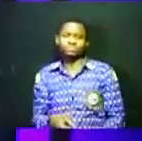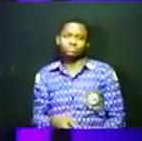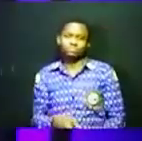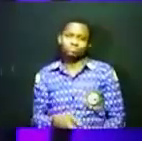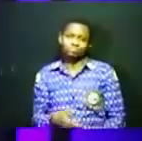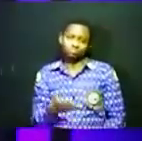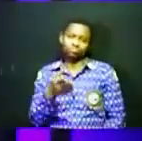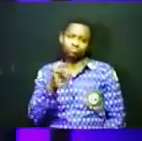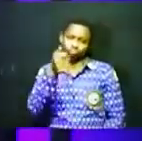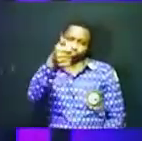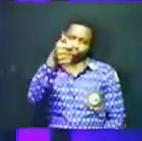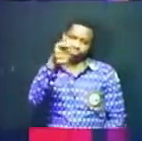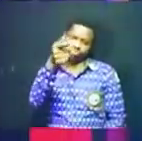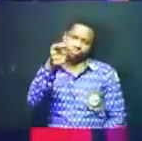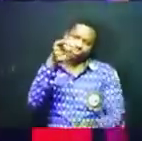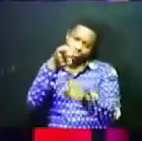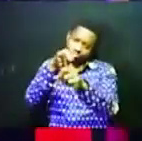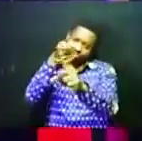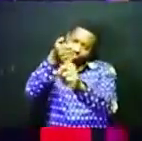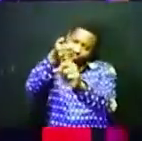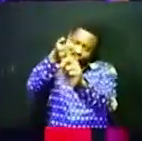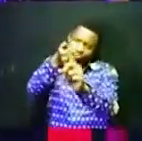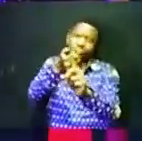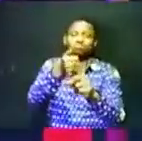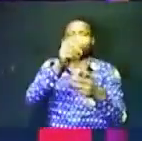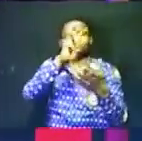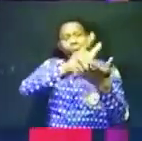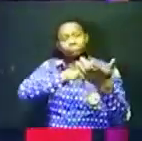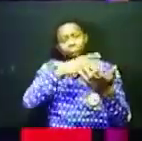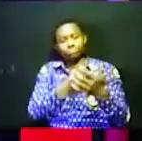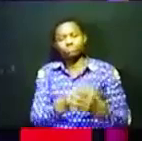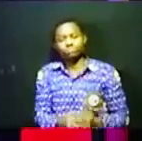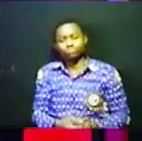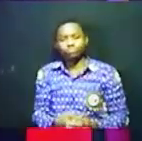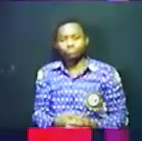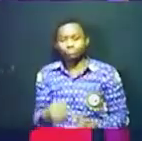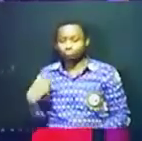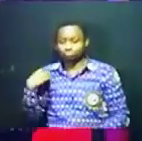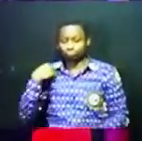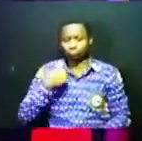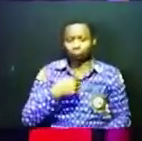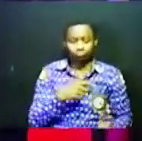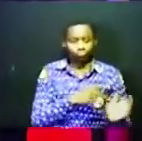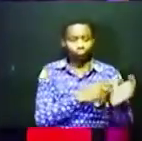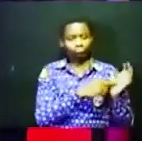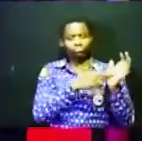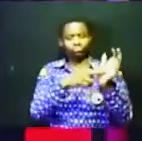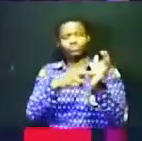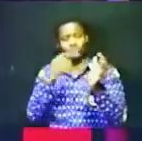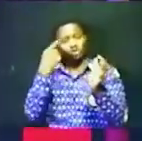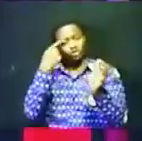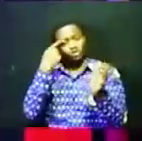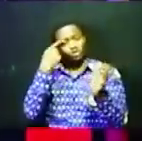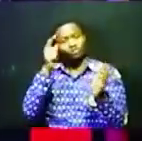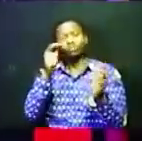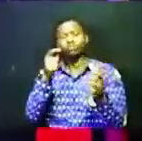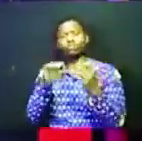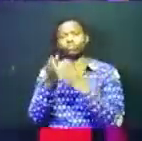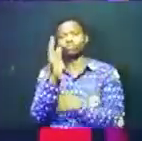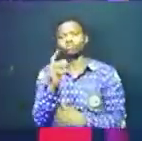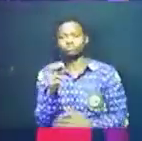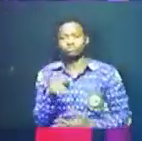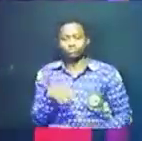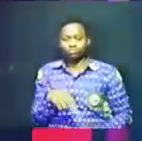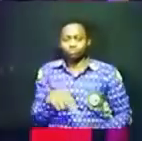Let us bail him out. Let us stand bail for him. Let us rise by our